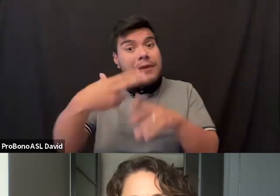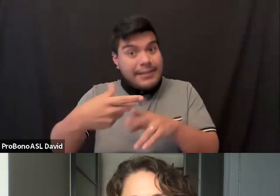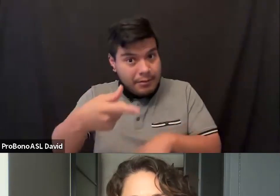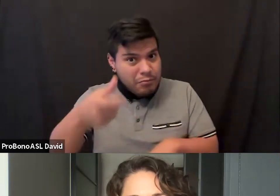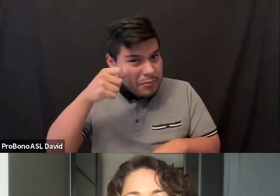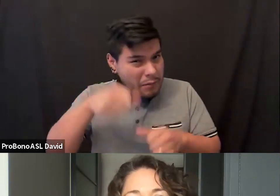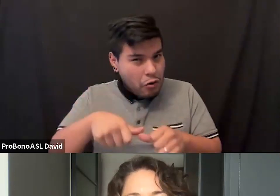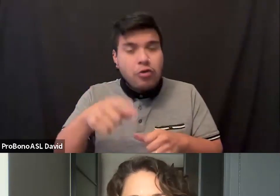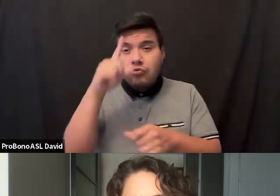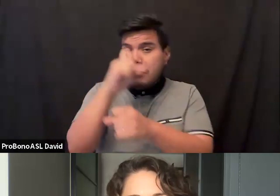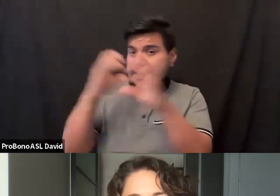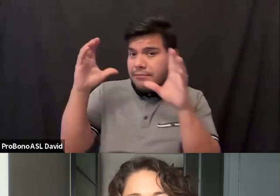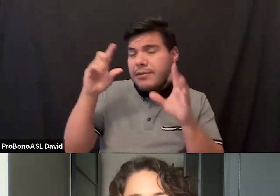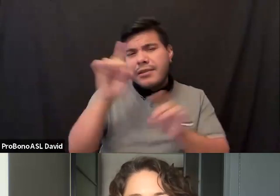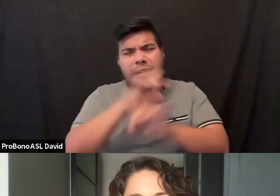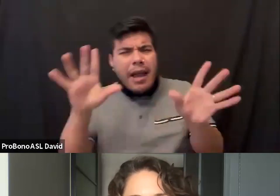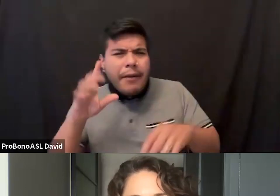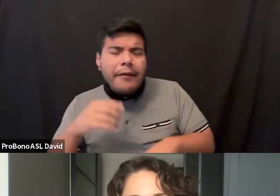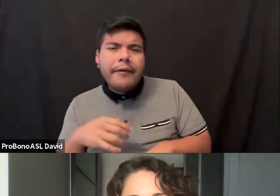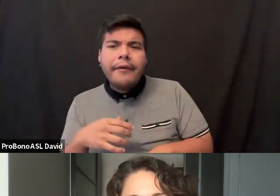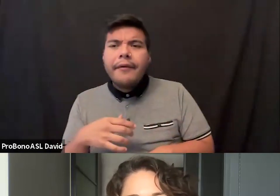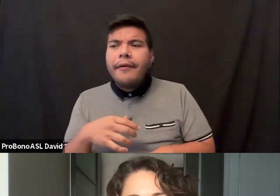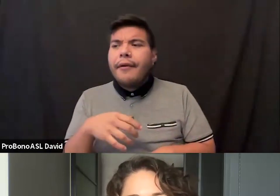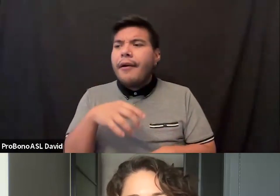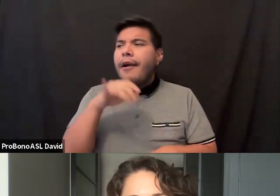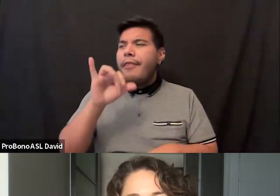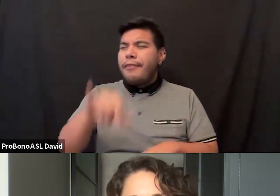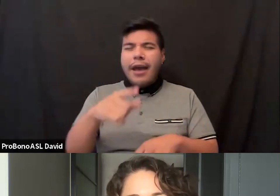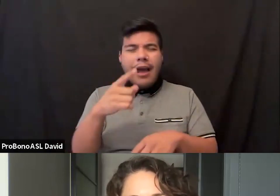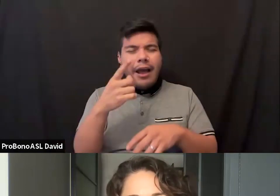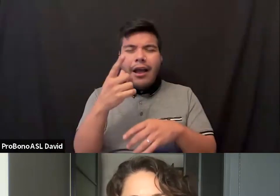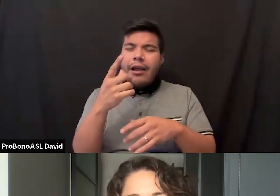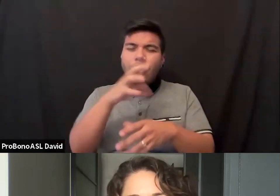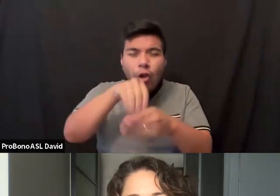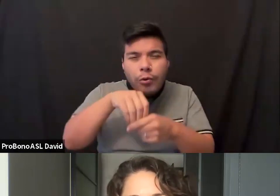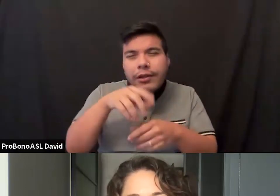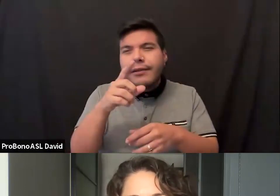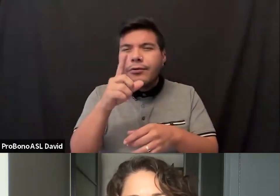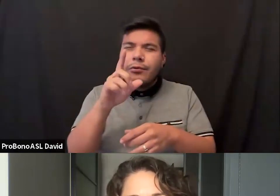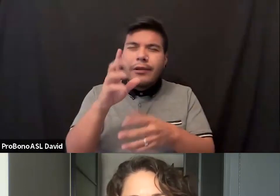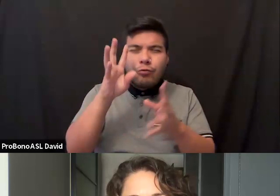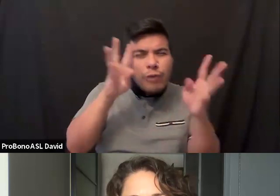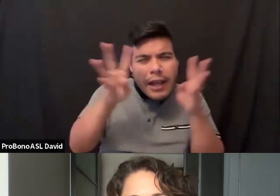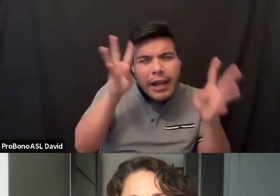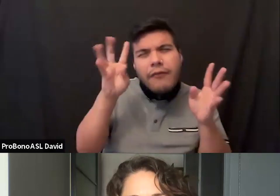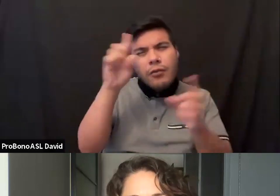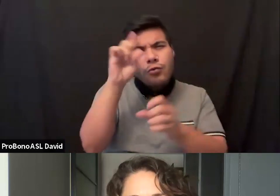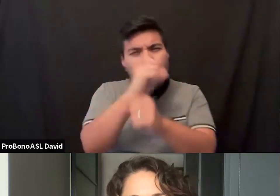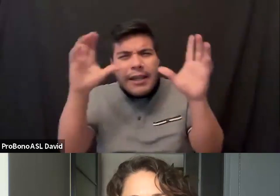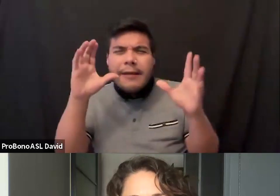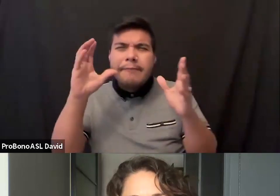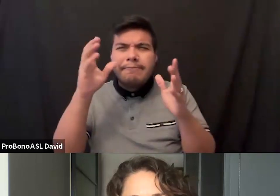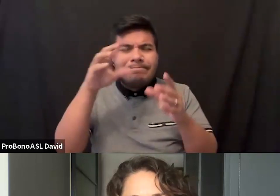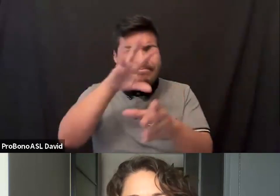and nightmares, and then including like these oceanic dream sequences. I mean, when did you think of that as sort of folding that